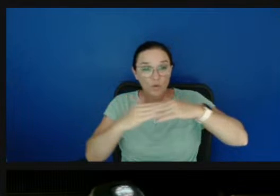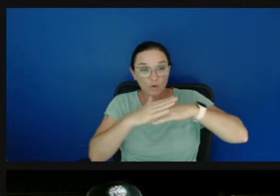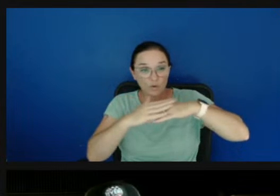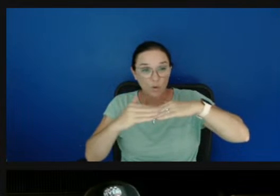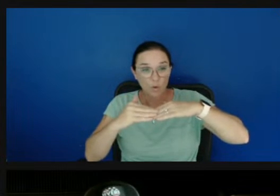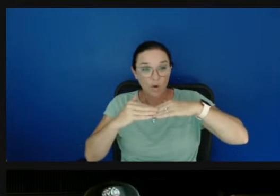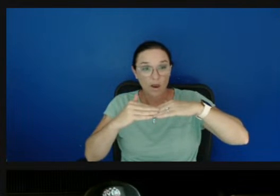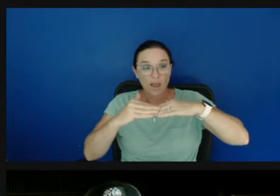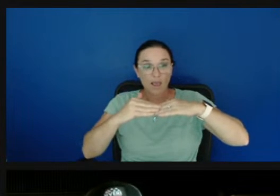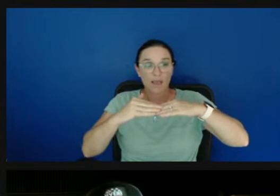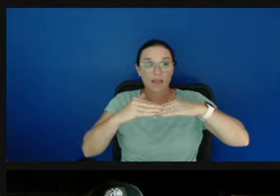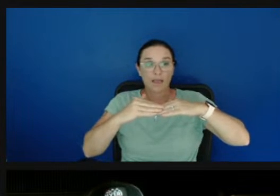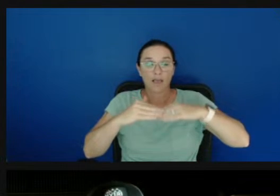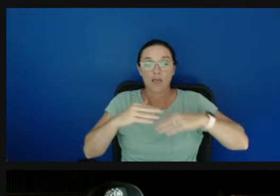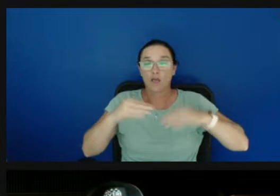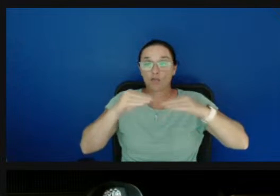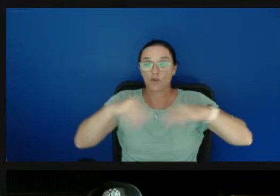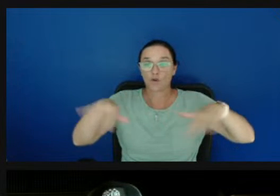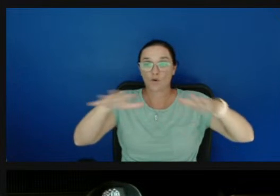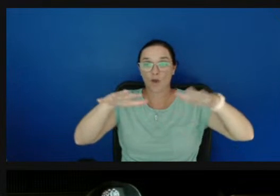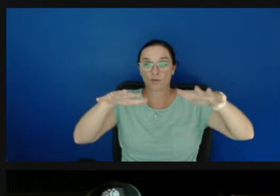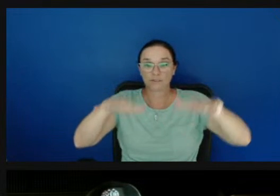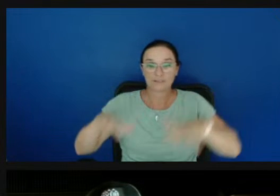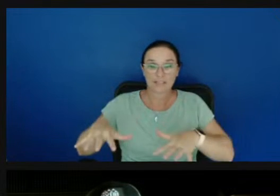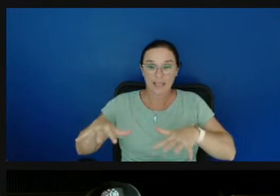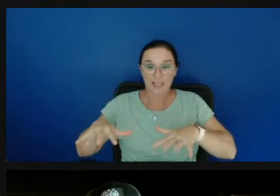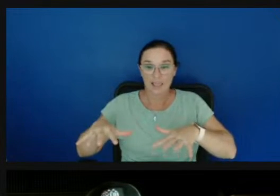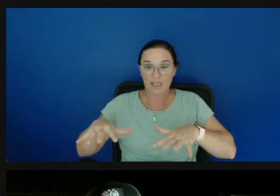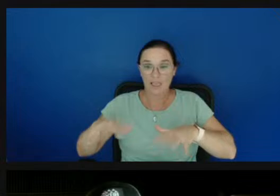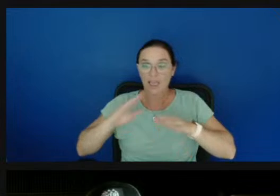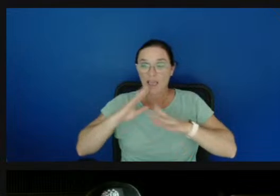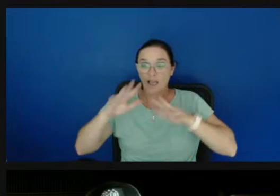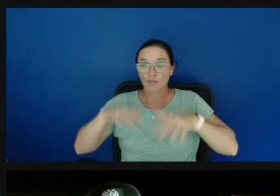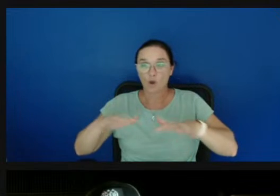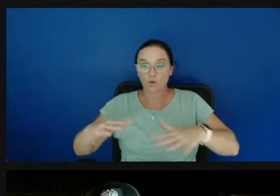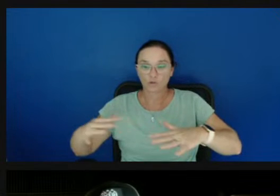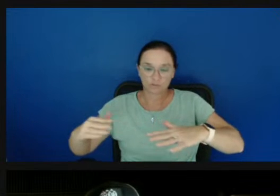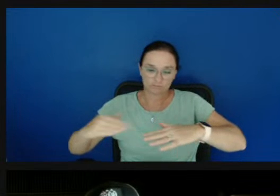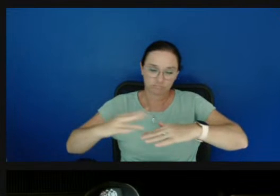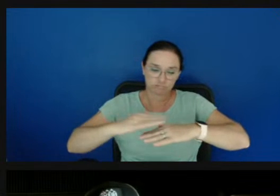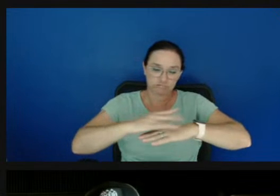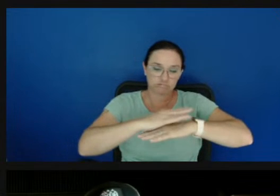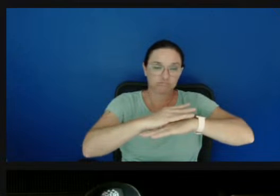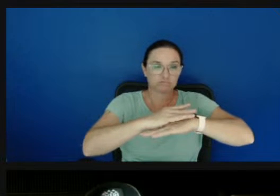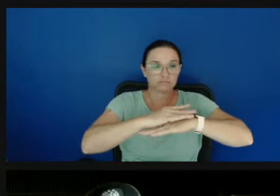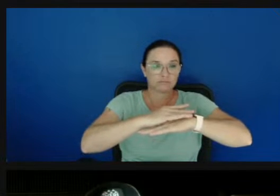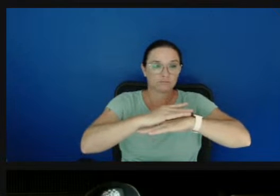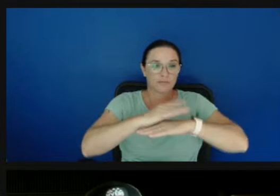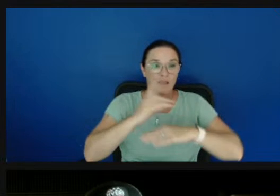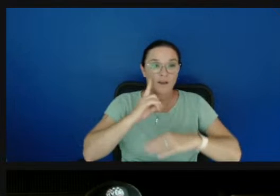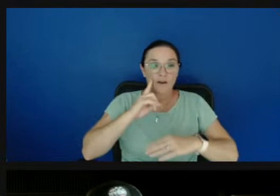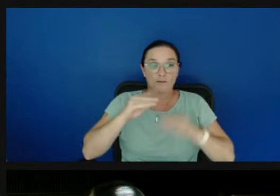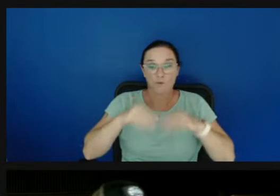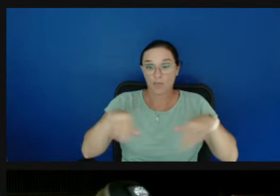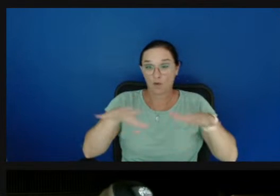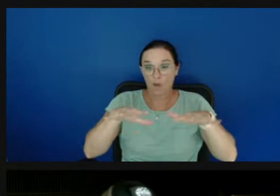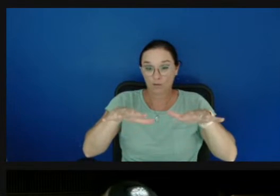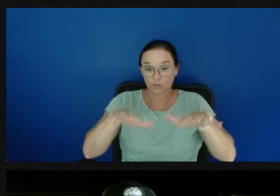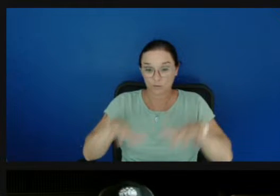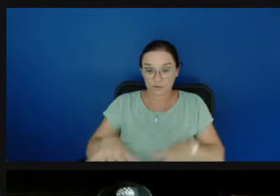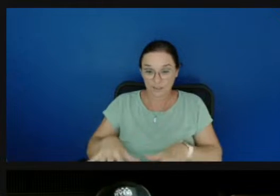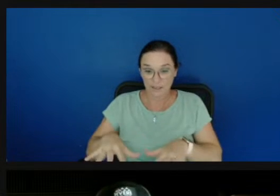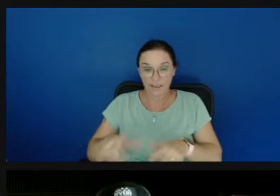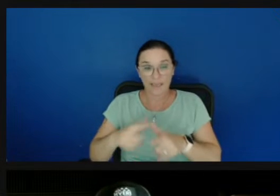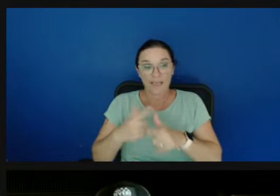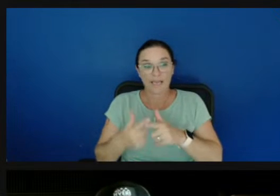subsided, the ground sank to where the ocean came and flooded in. And for the ground to sink there, then you imagine that magma has to keep